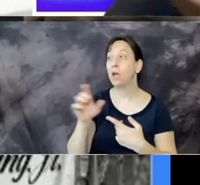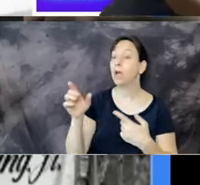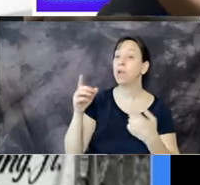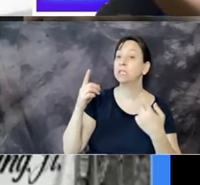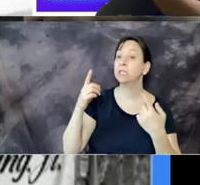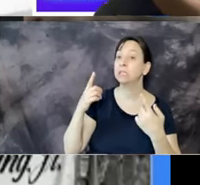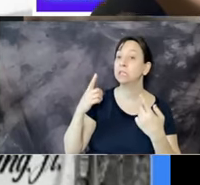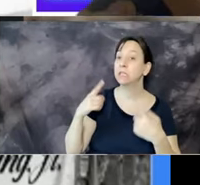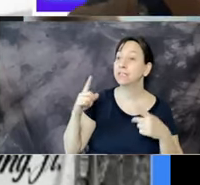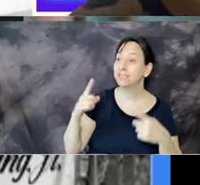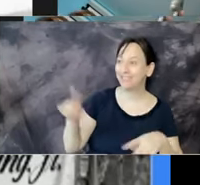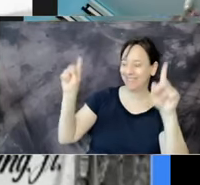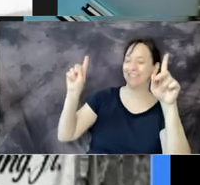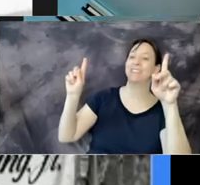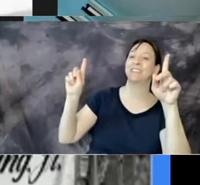Succeeded.